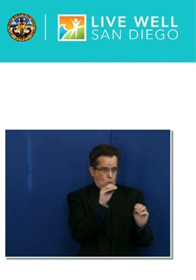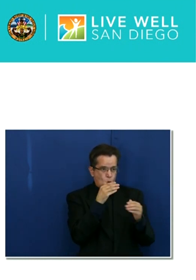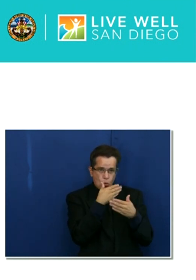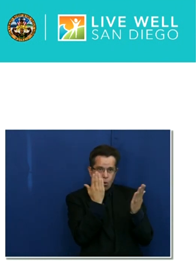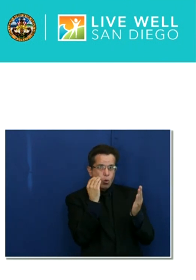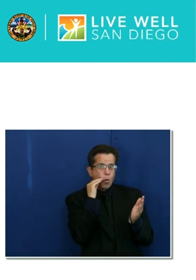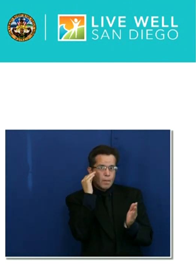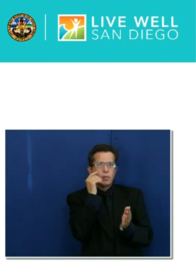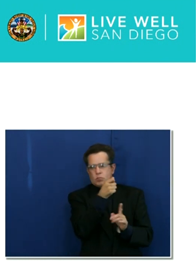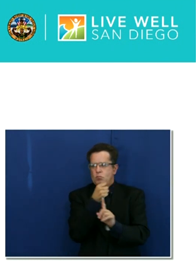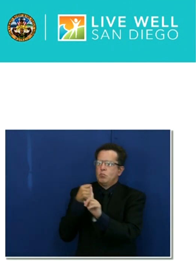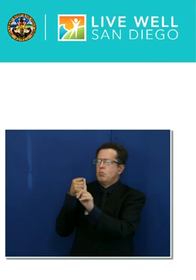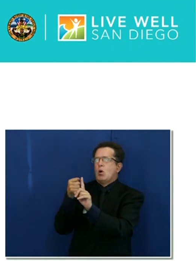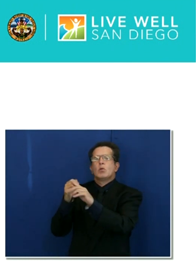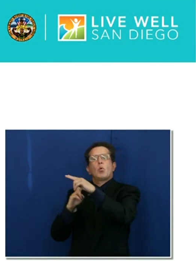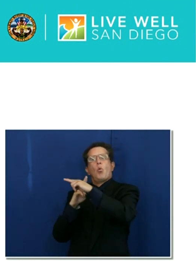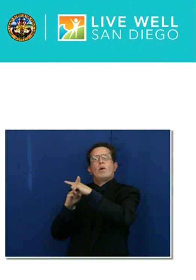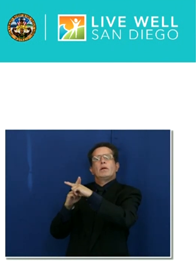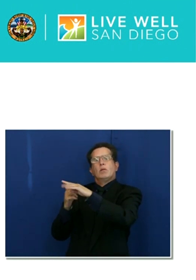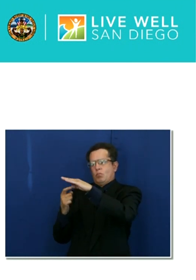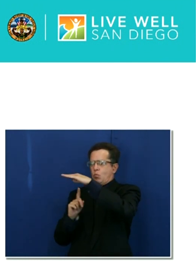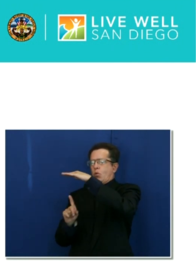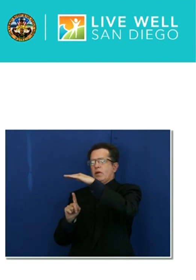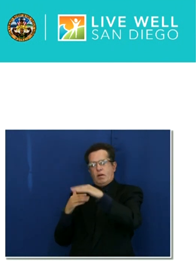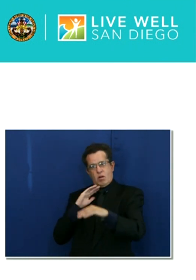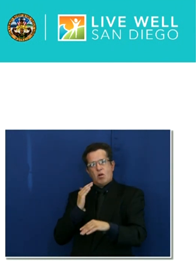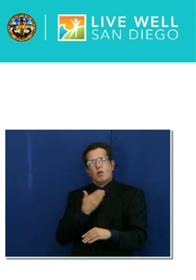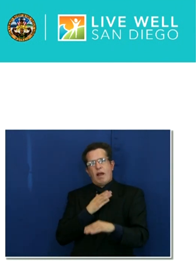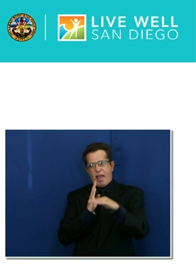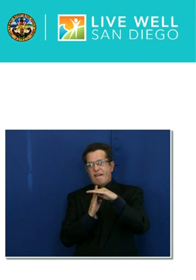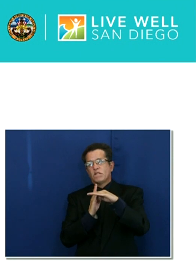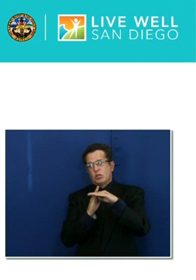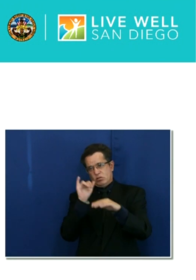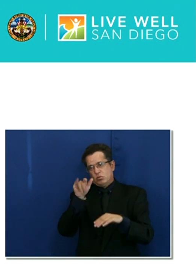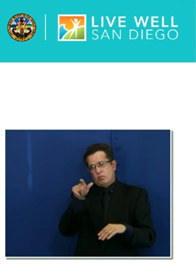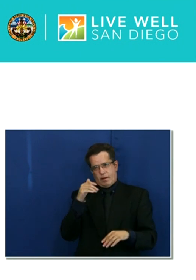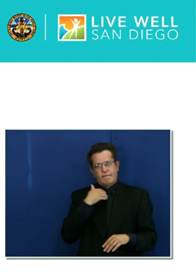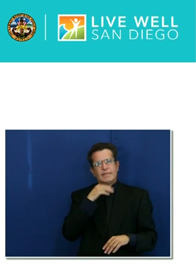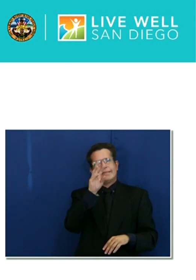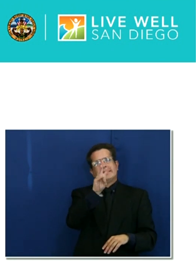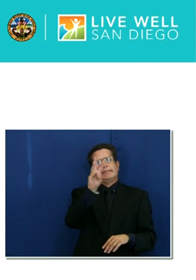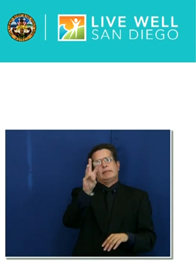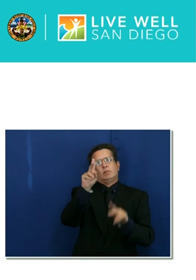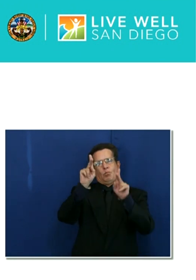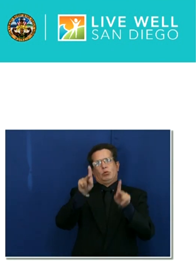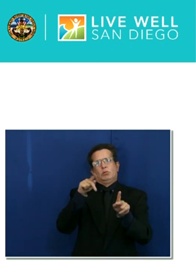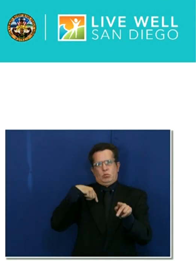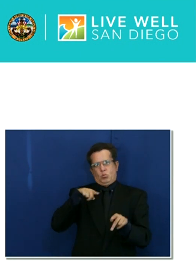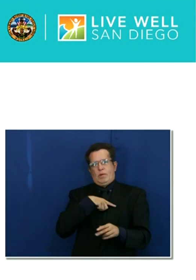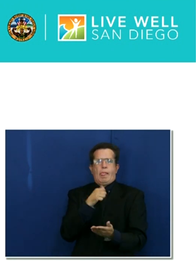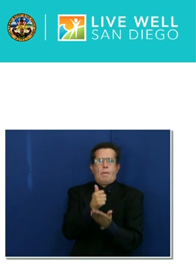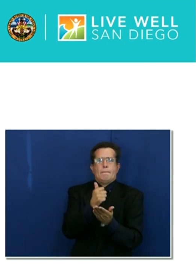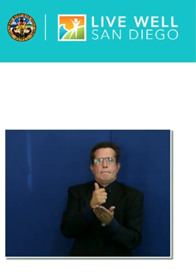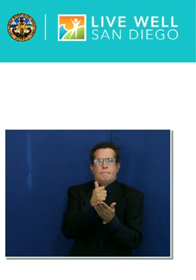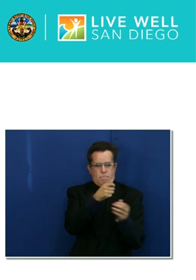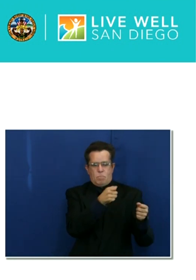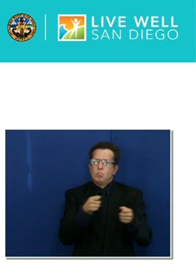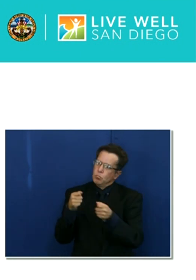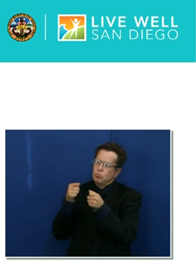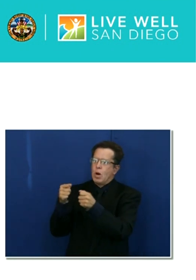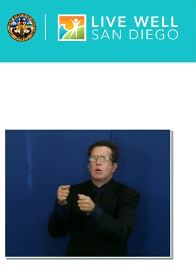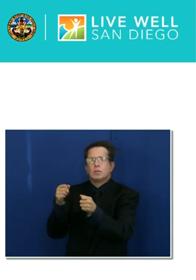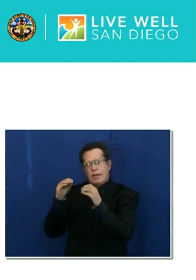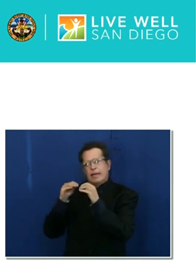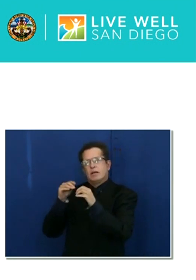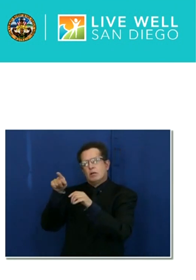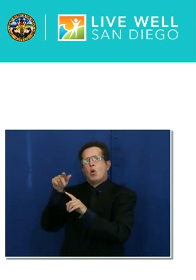or quarantine, our 7-day average of individuals in our public health rooms is 66. Now, in our